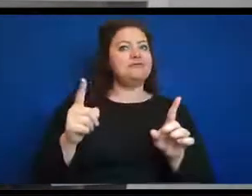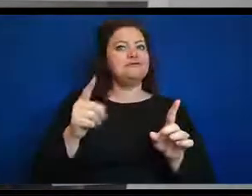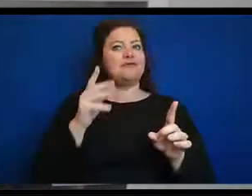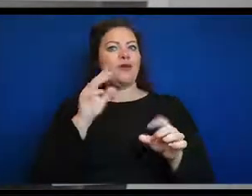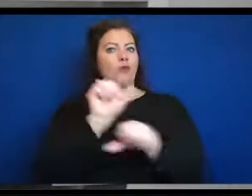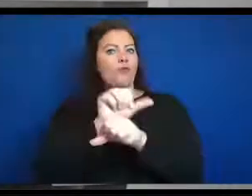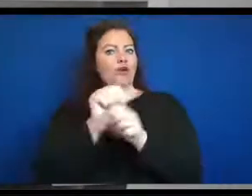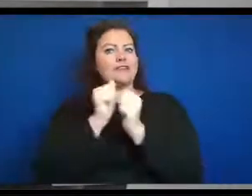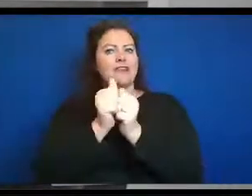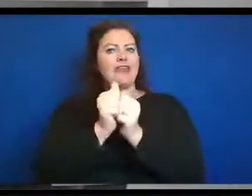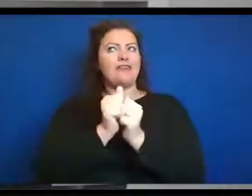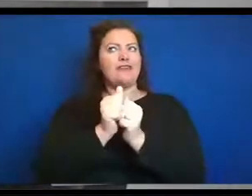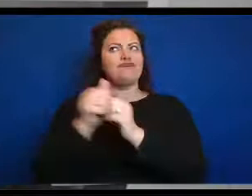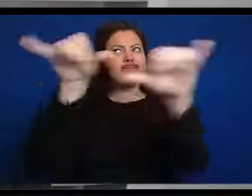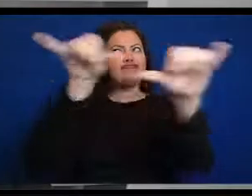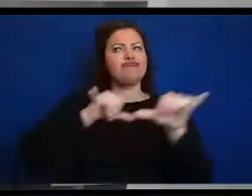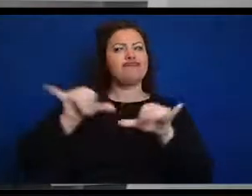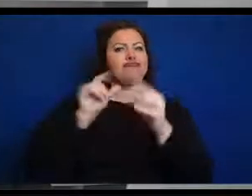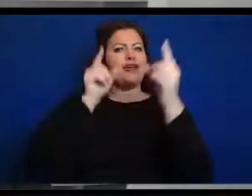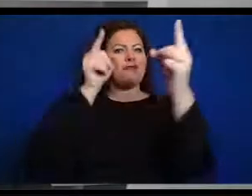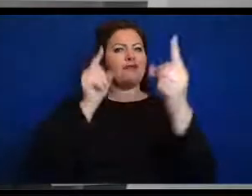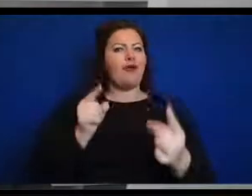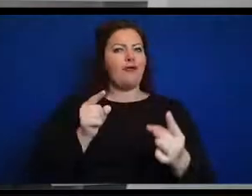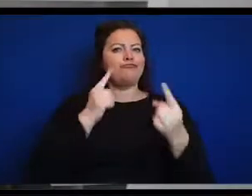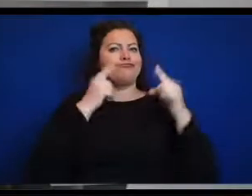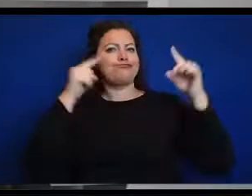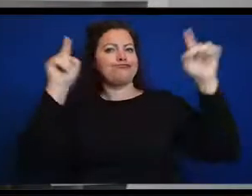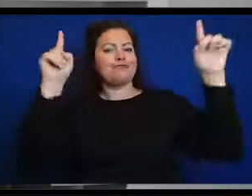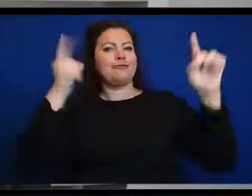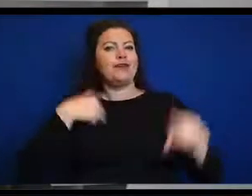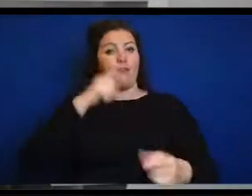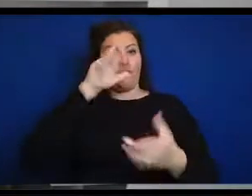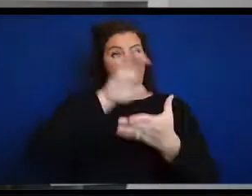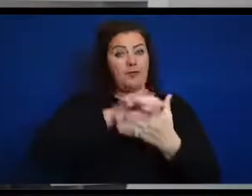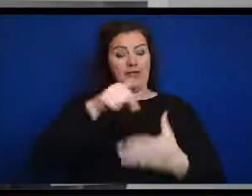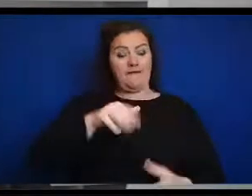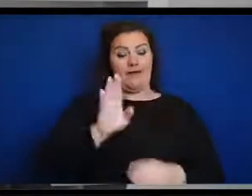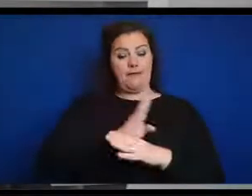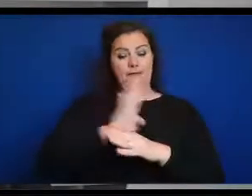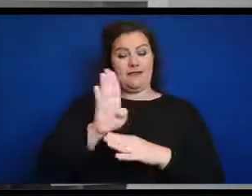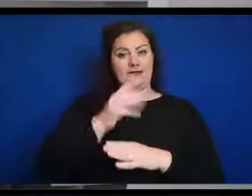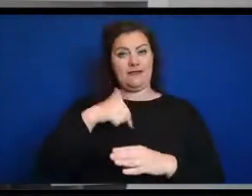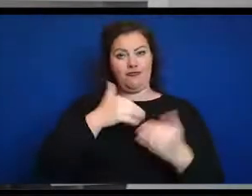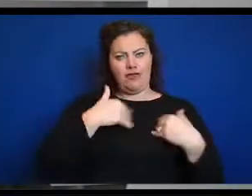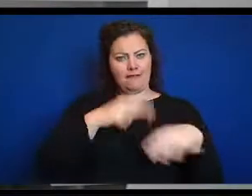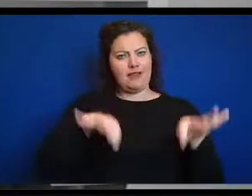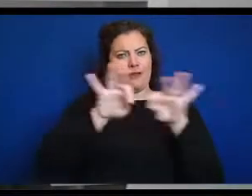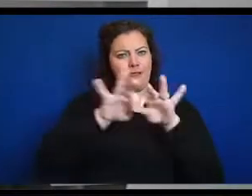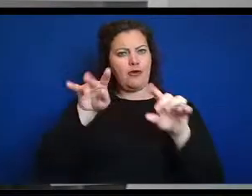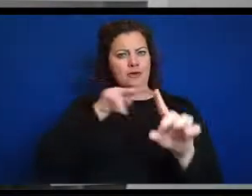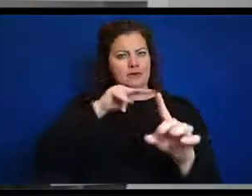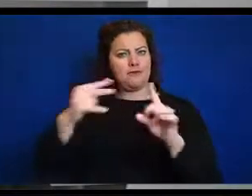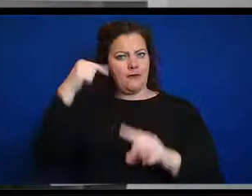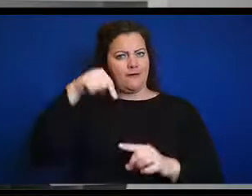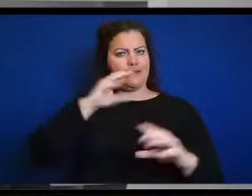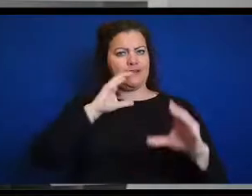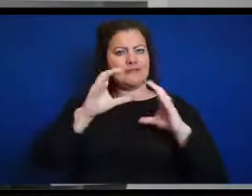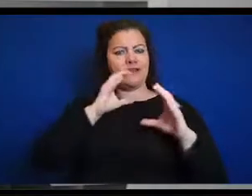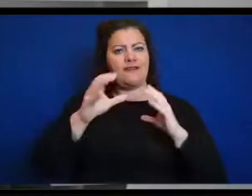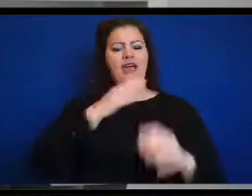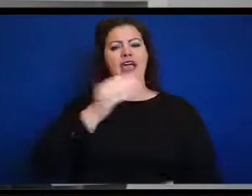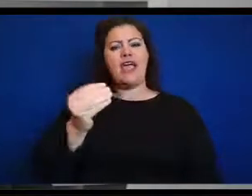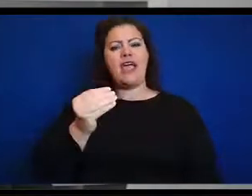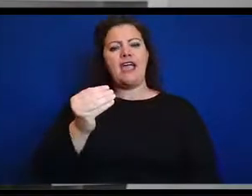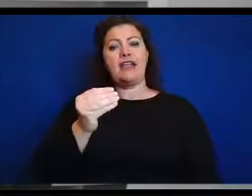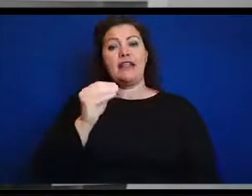common goal. And we believe that as a business, we have an important perspective to bring to these conversations, and that